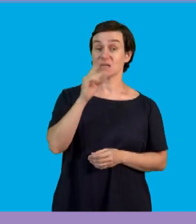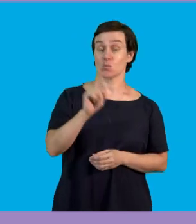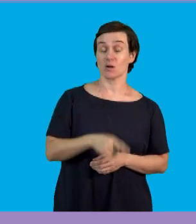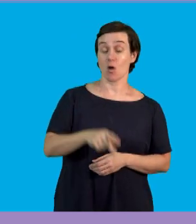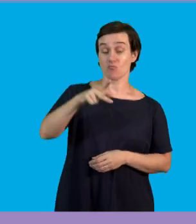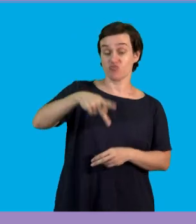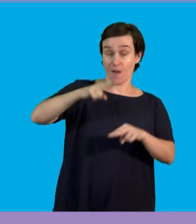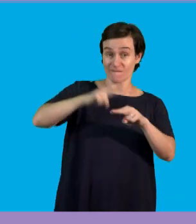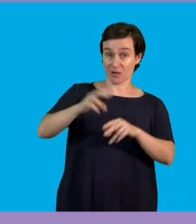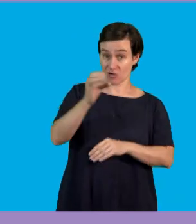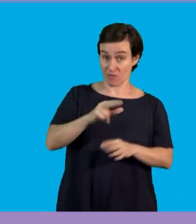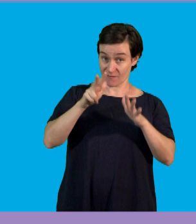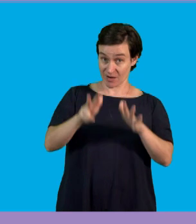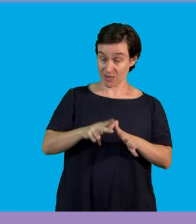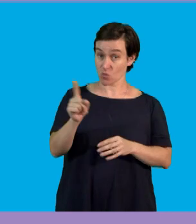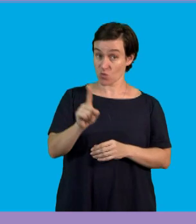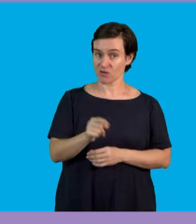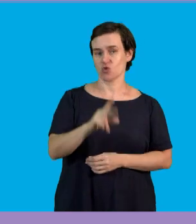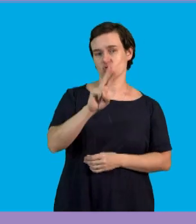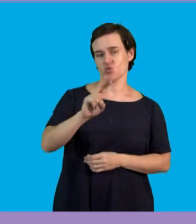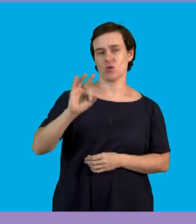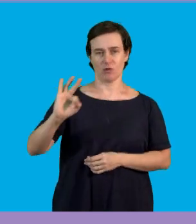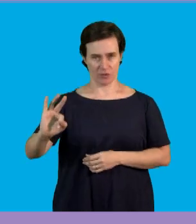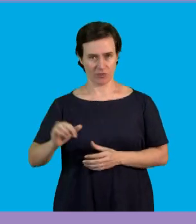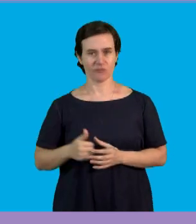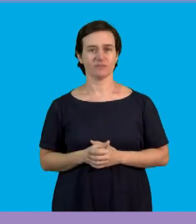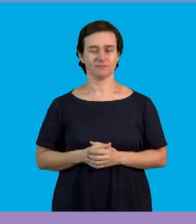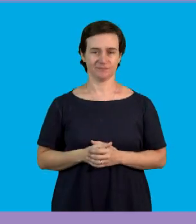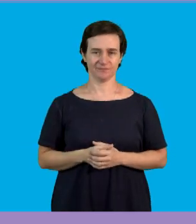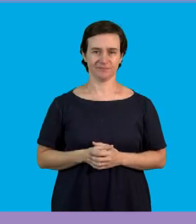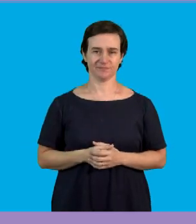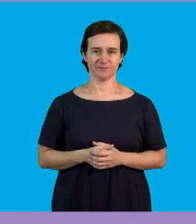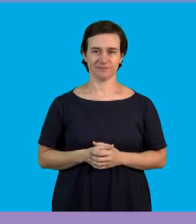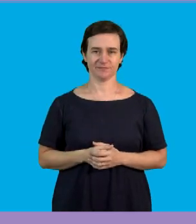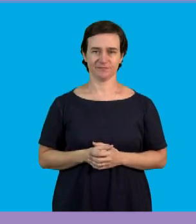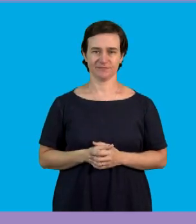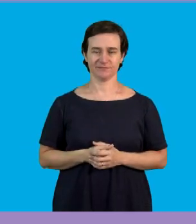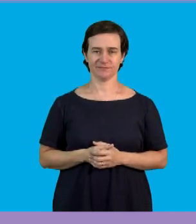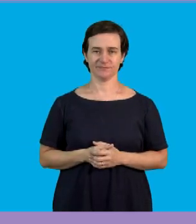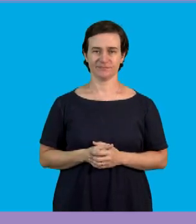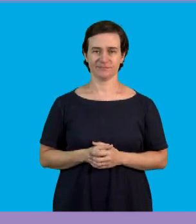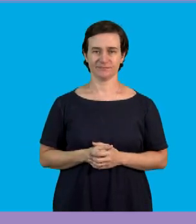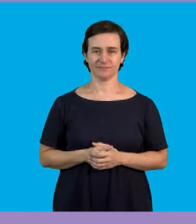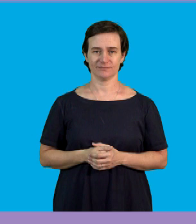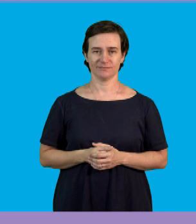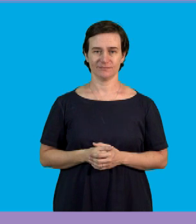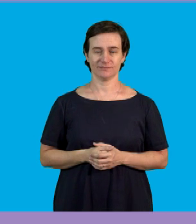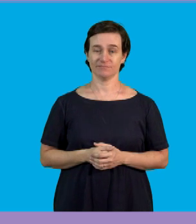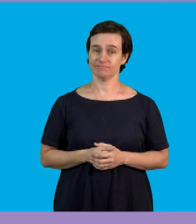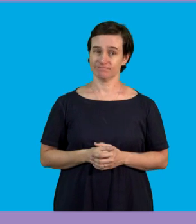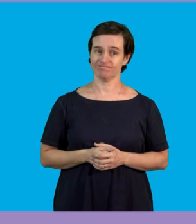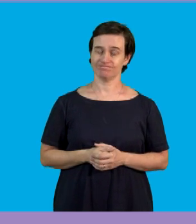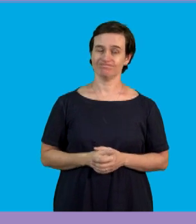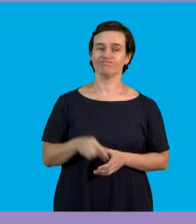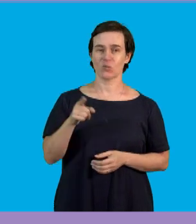means that the prime factors of 18 are 2 and 3,